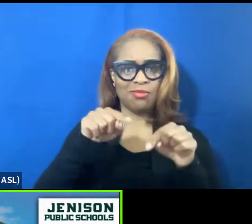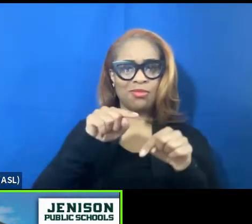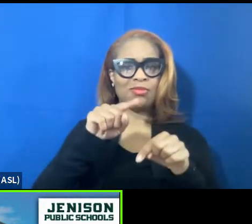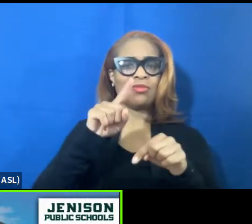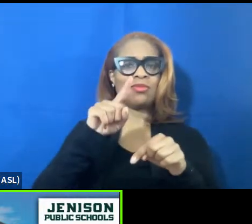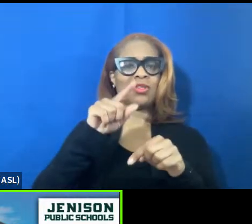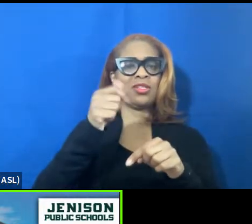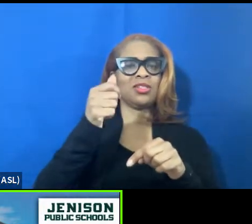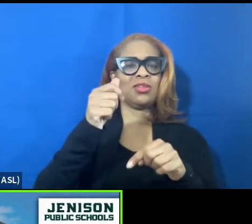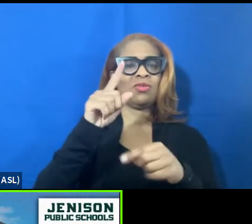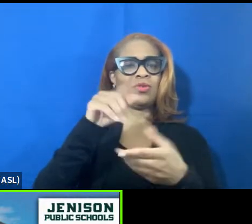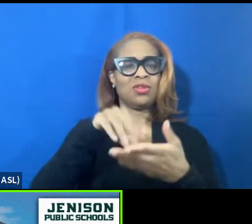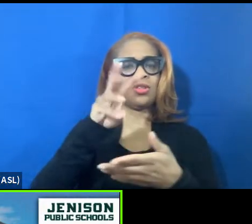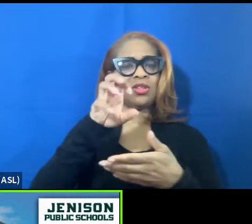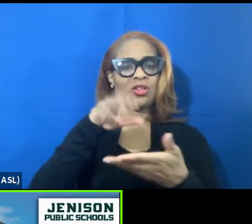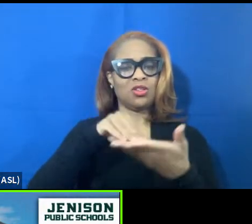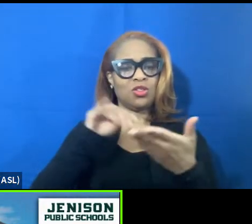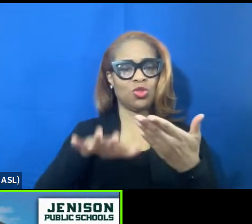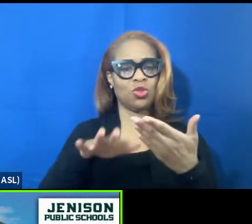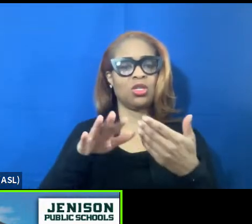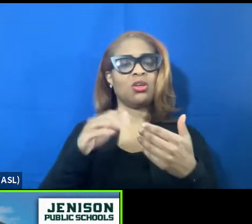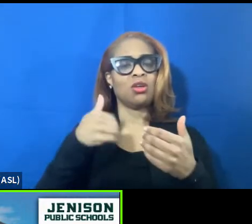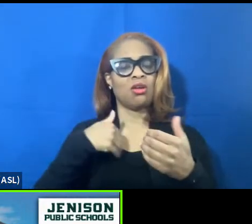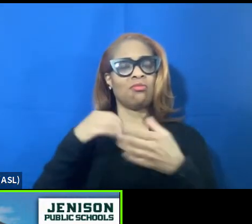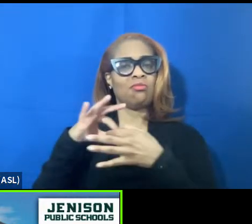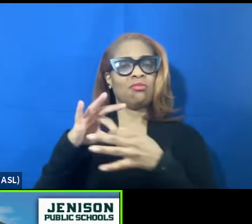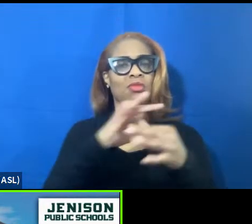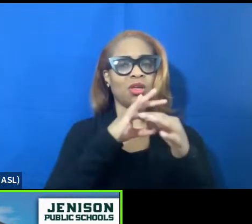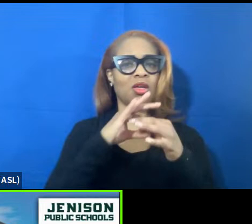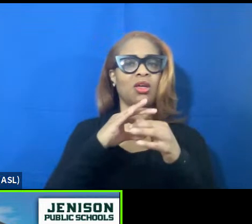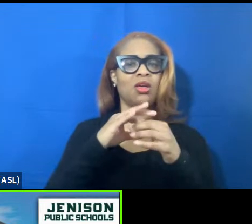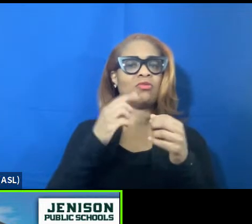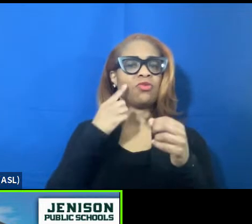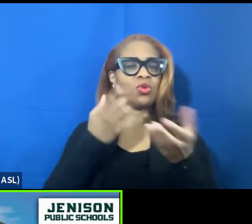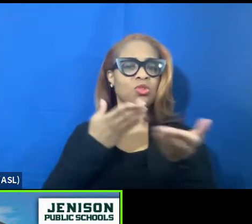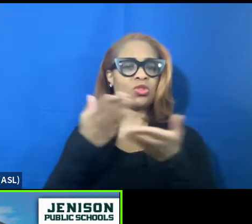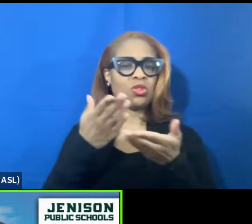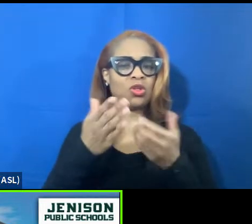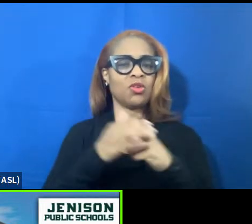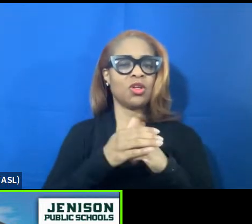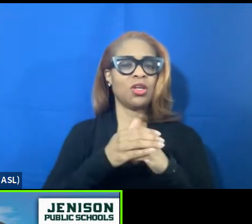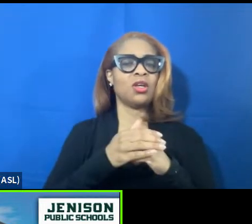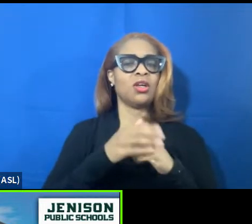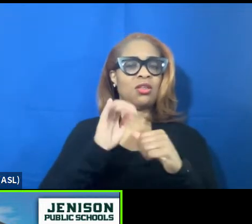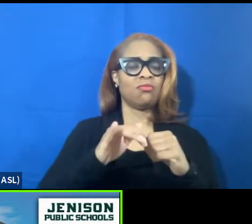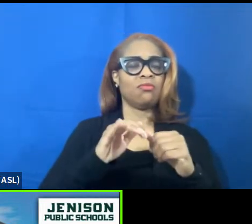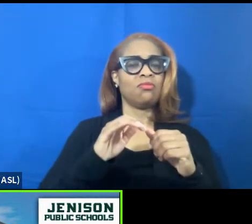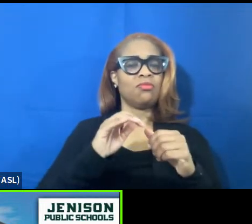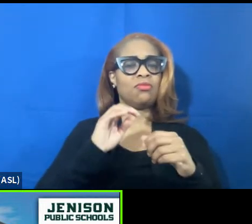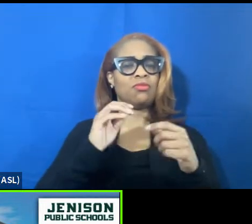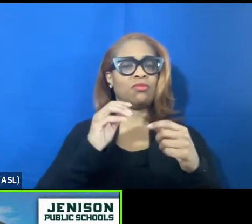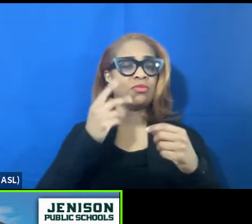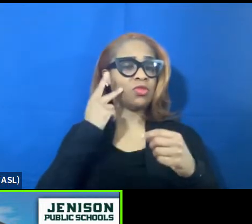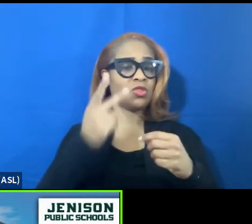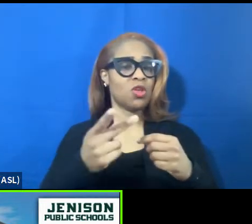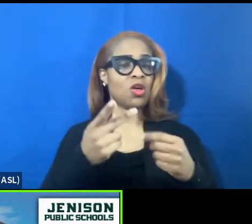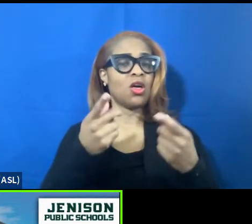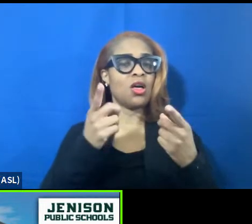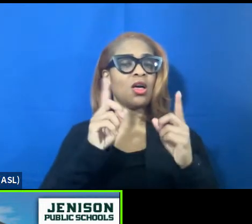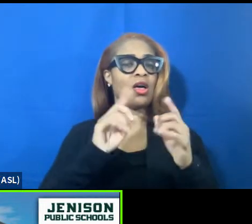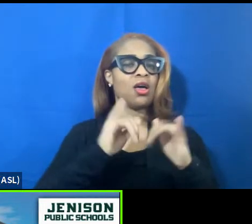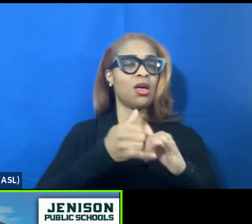bonded family that serves one another this was never more evident than in how our community responded in their support of each other through the covet 19